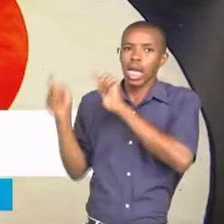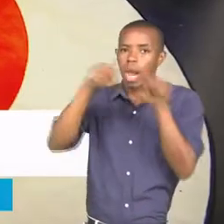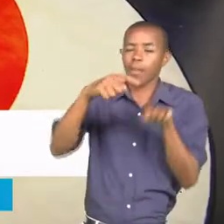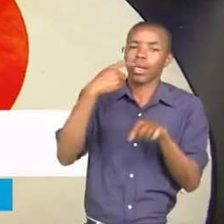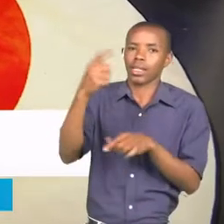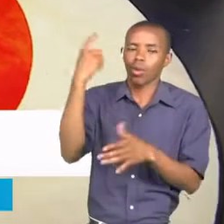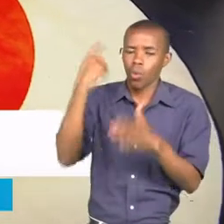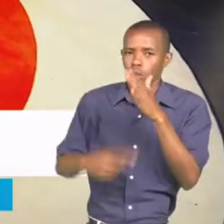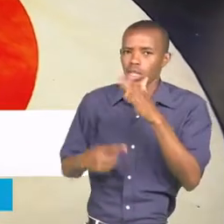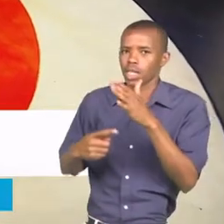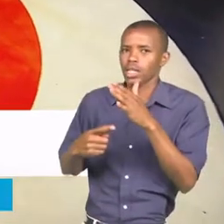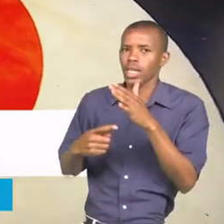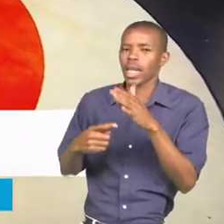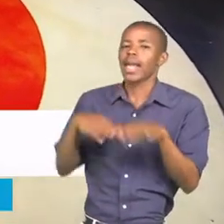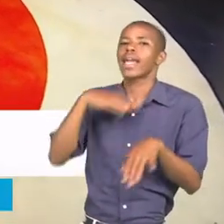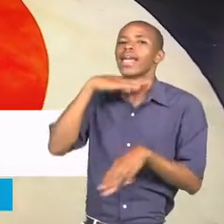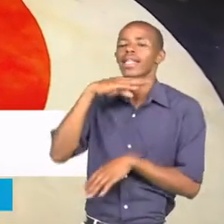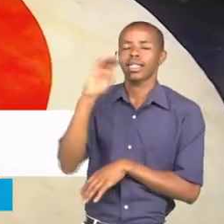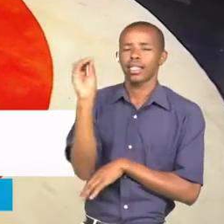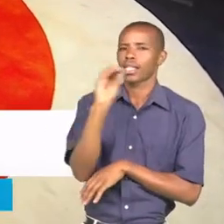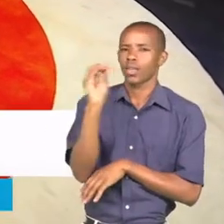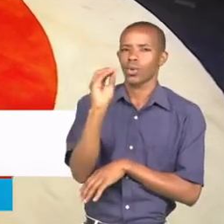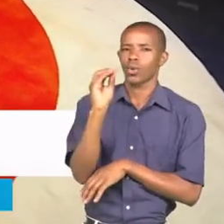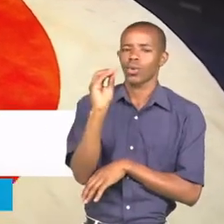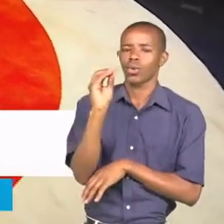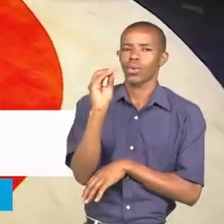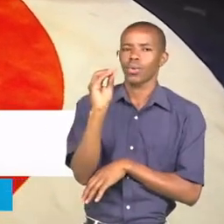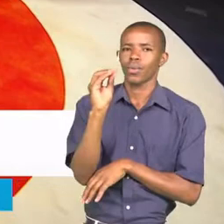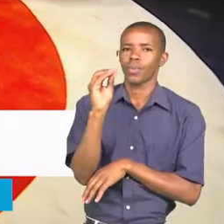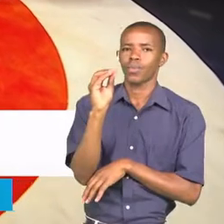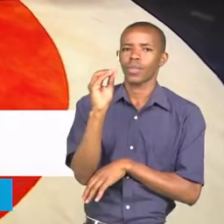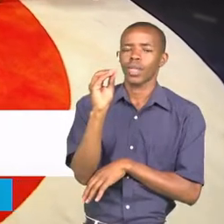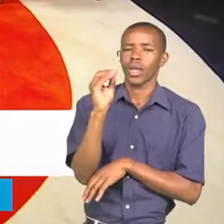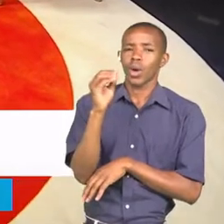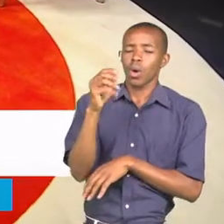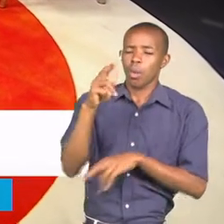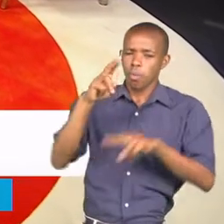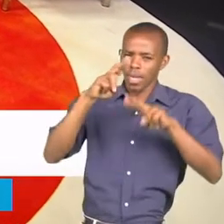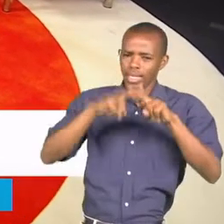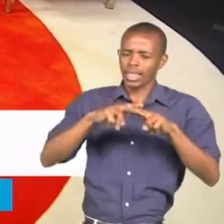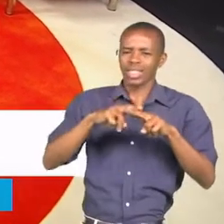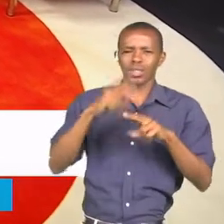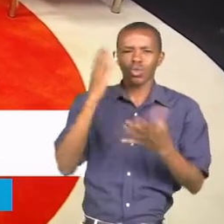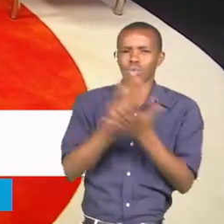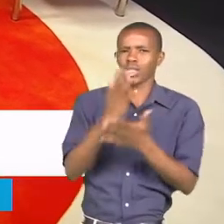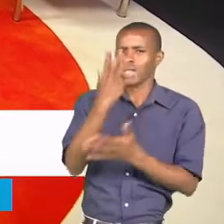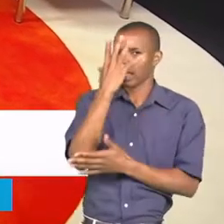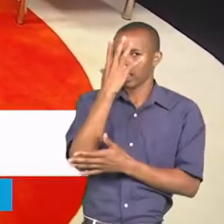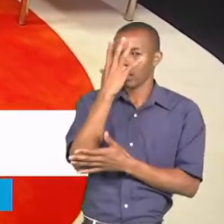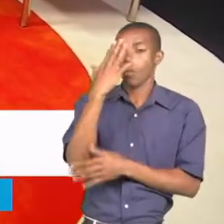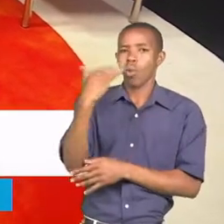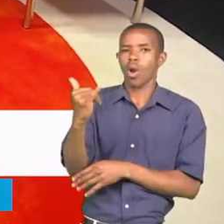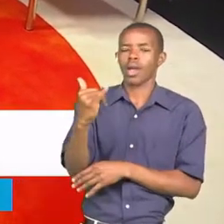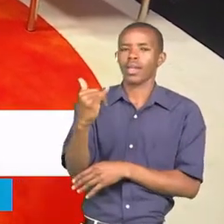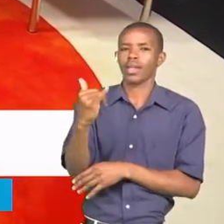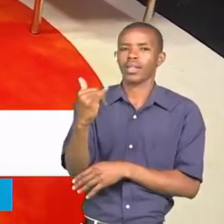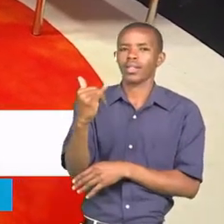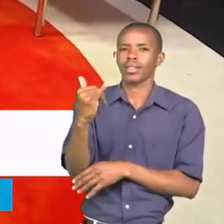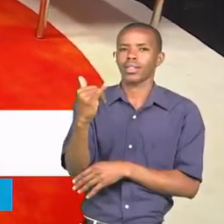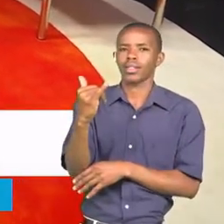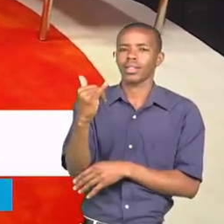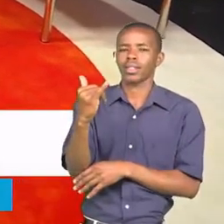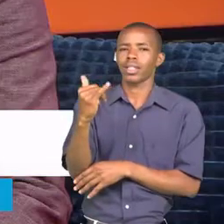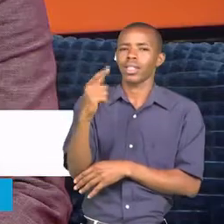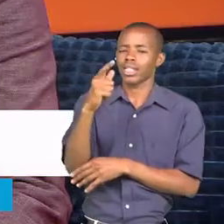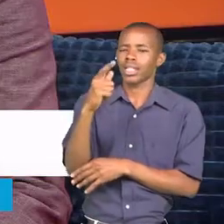says no death has been reported, where I'm seated is kind of a shame. And